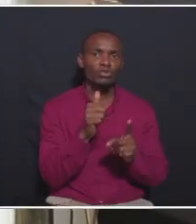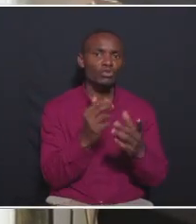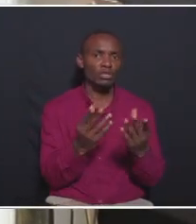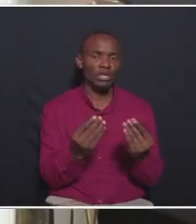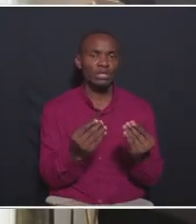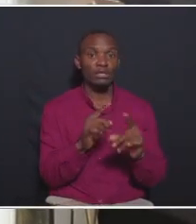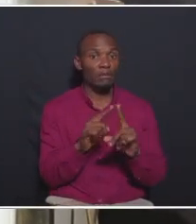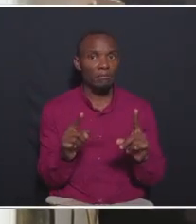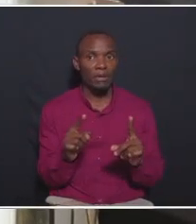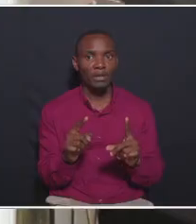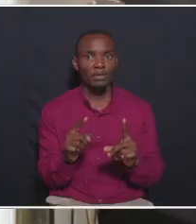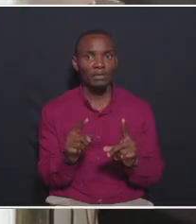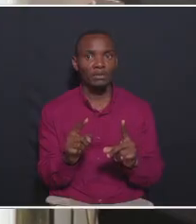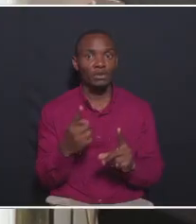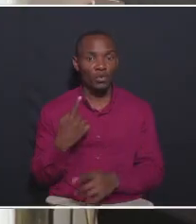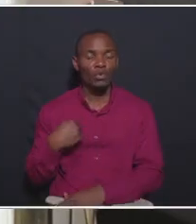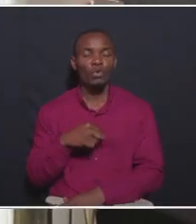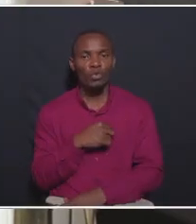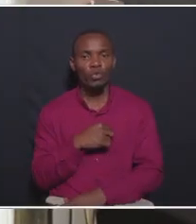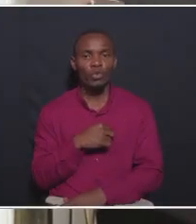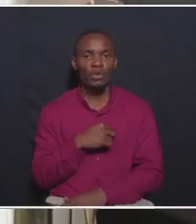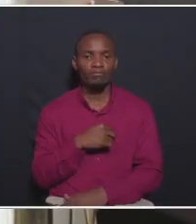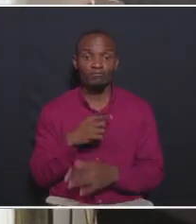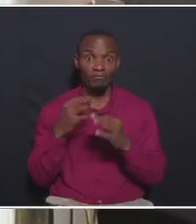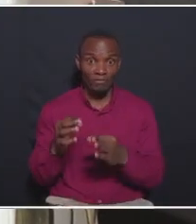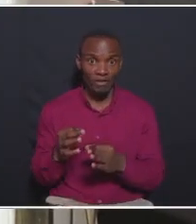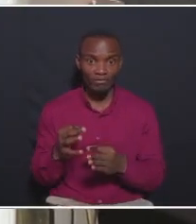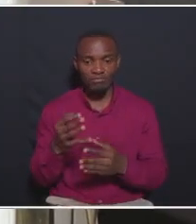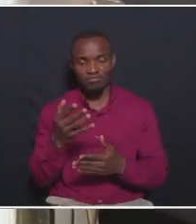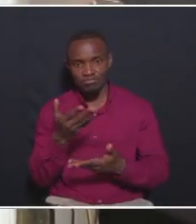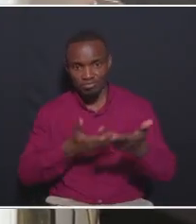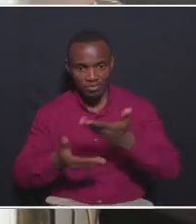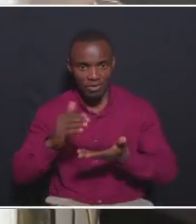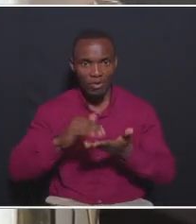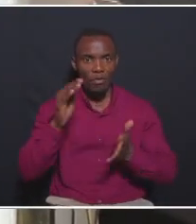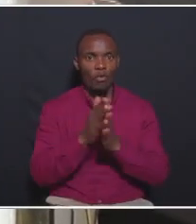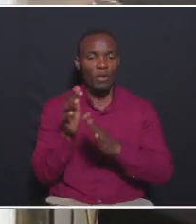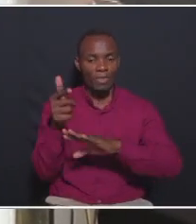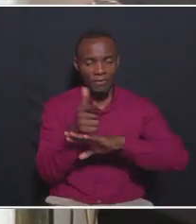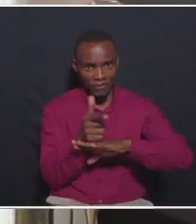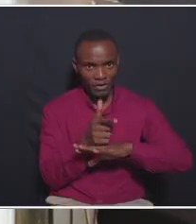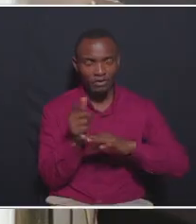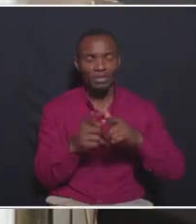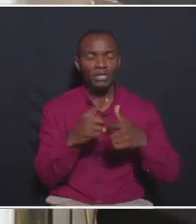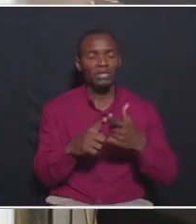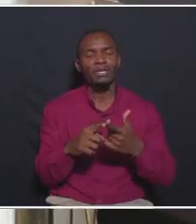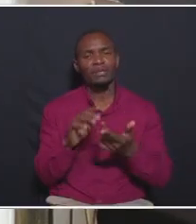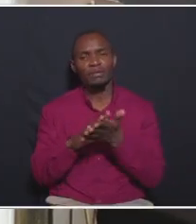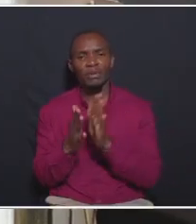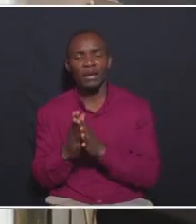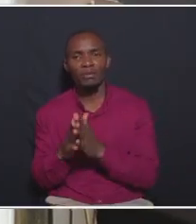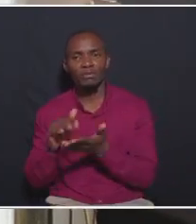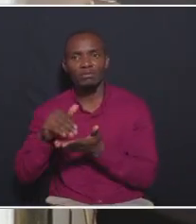think with getting used to the material, then you become a bit more used to it, so to say.